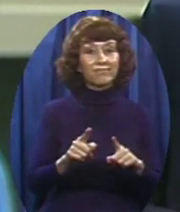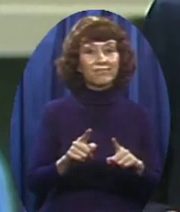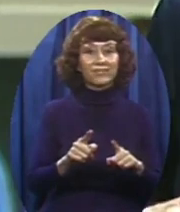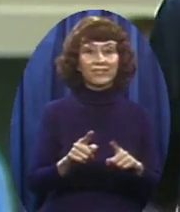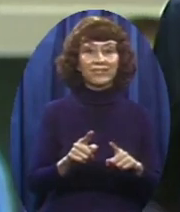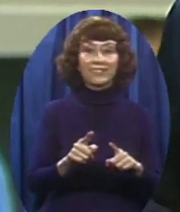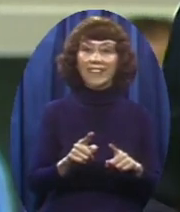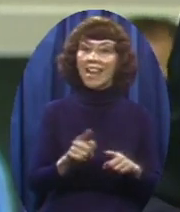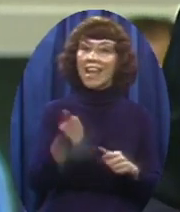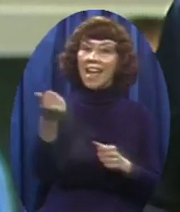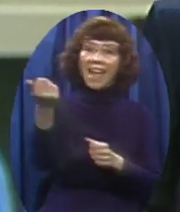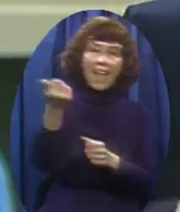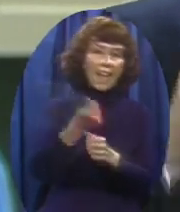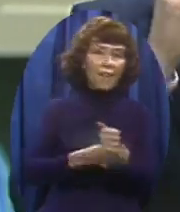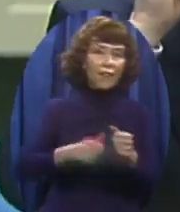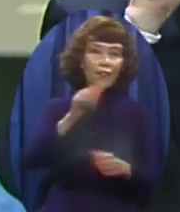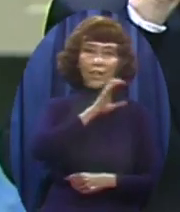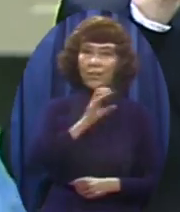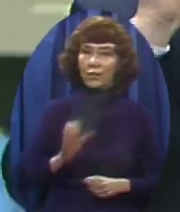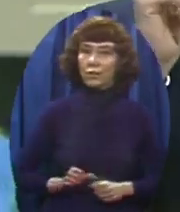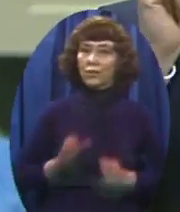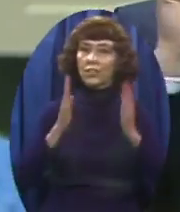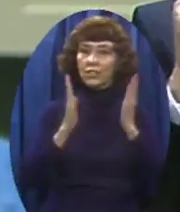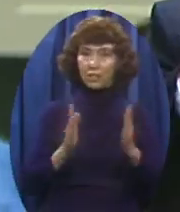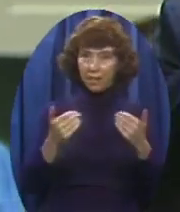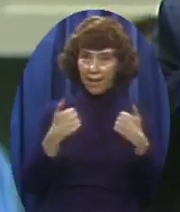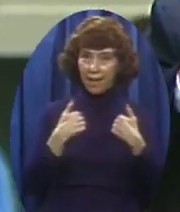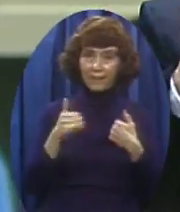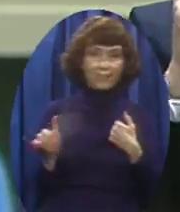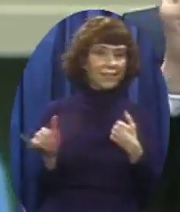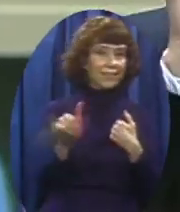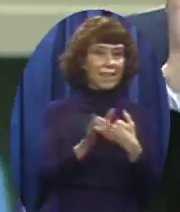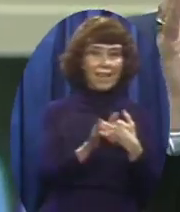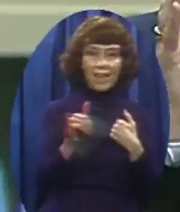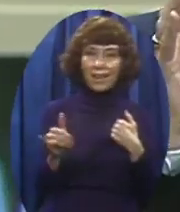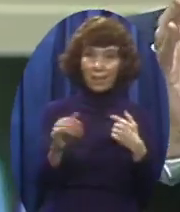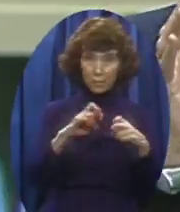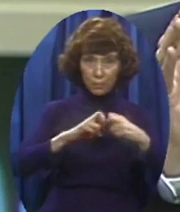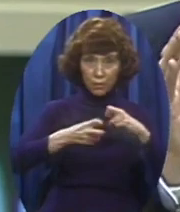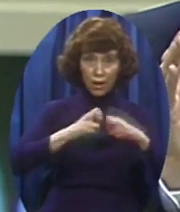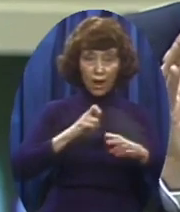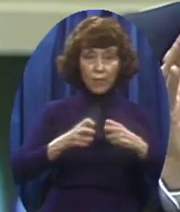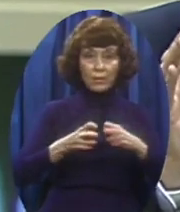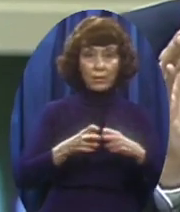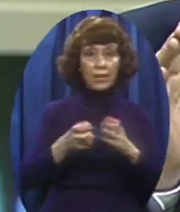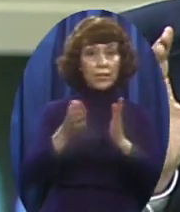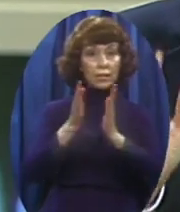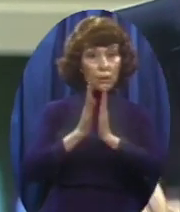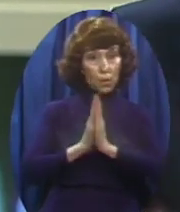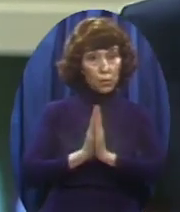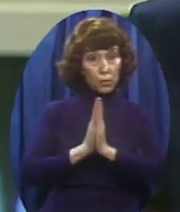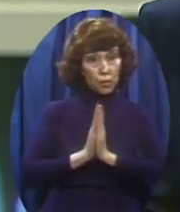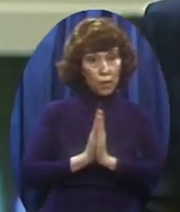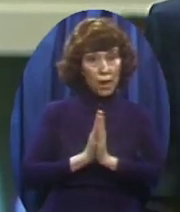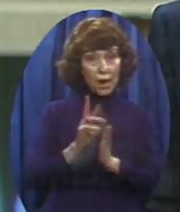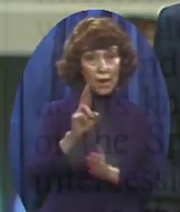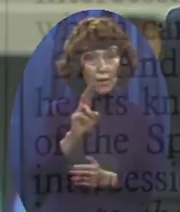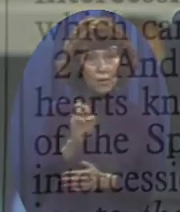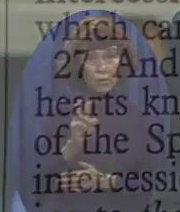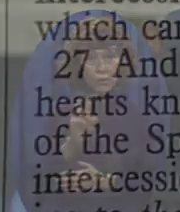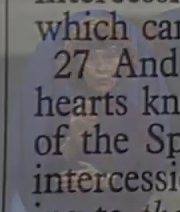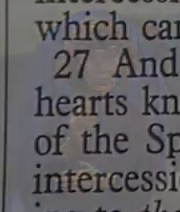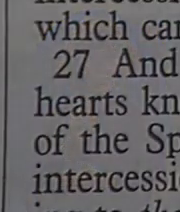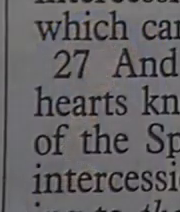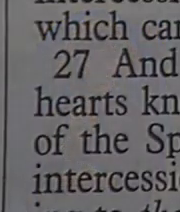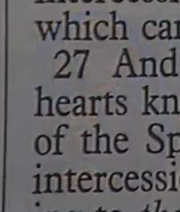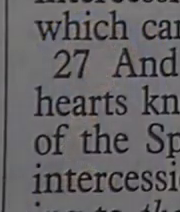me. Every Christian has that problem. And prayer is also a revelatory matter. Romans 8, verses